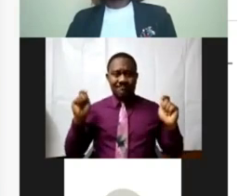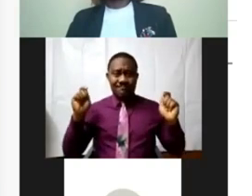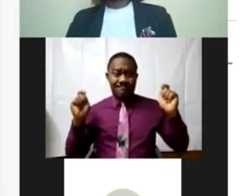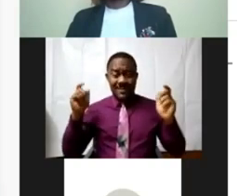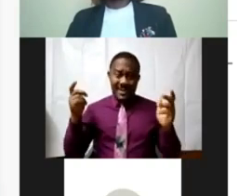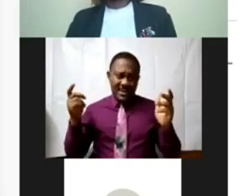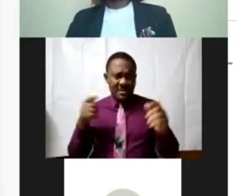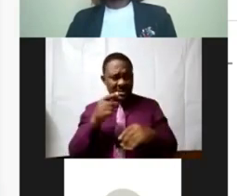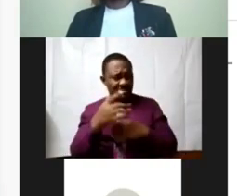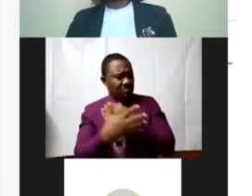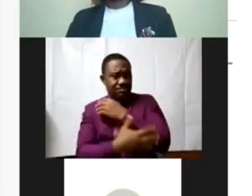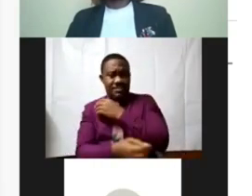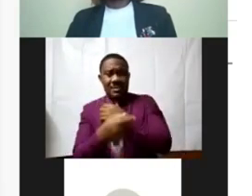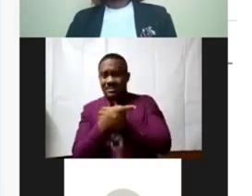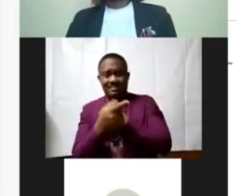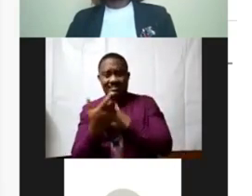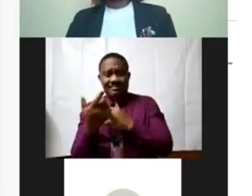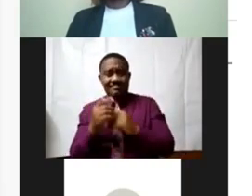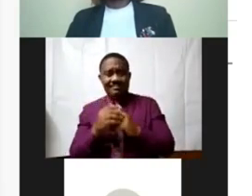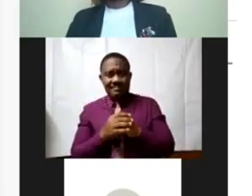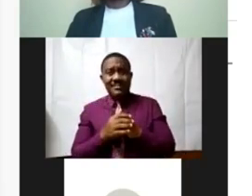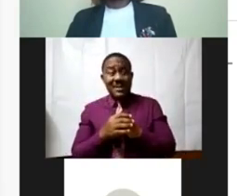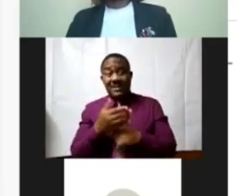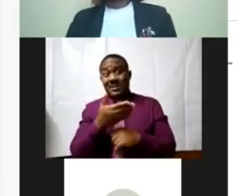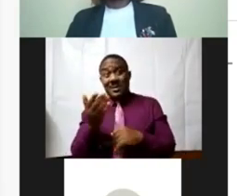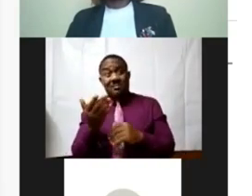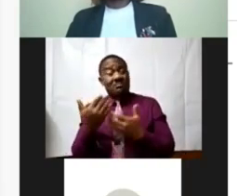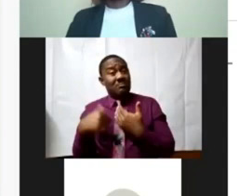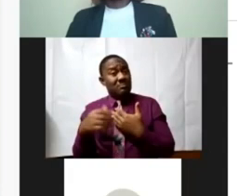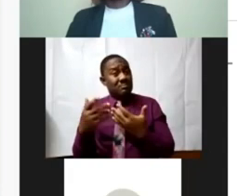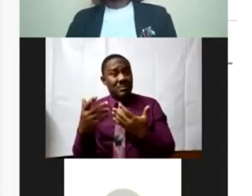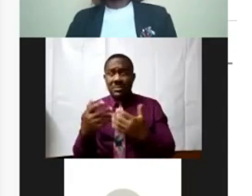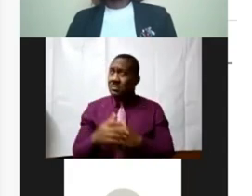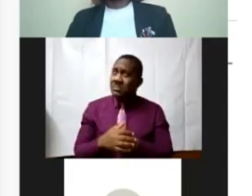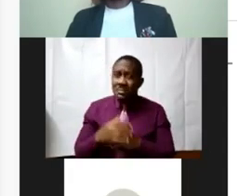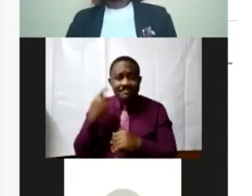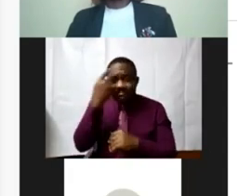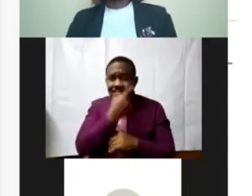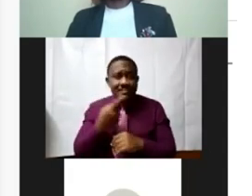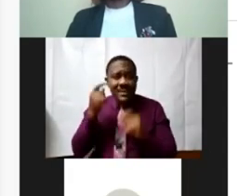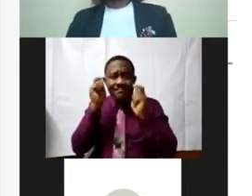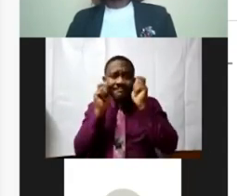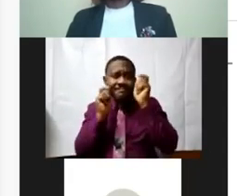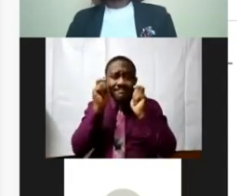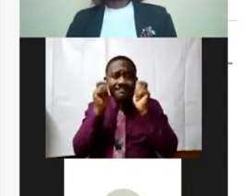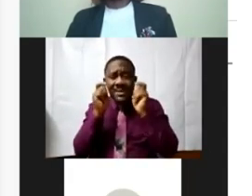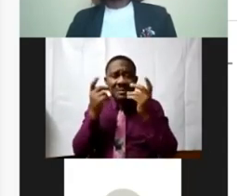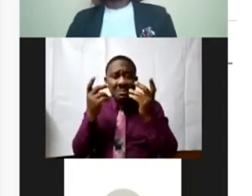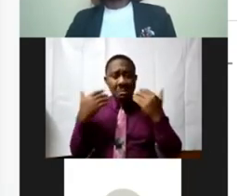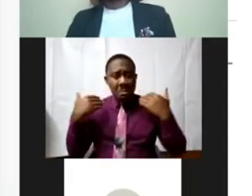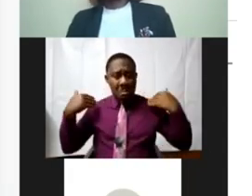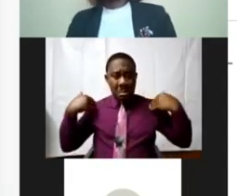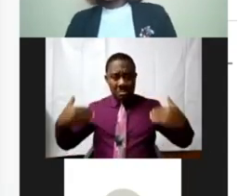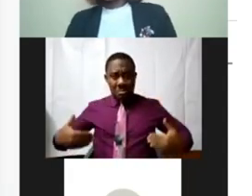use gestures, they are unable to understand the facial expressions, and they